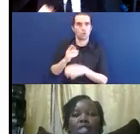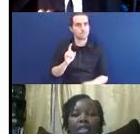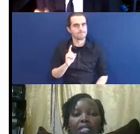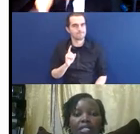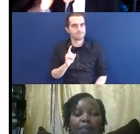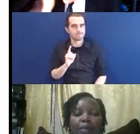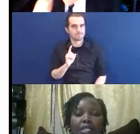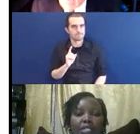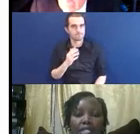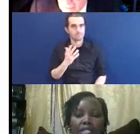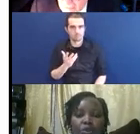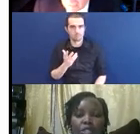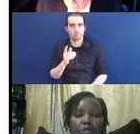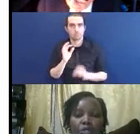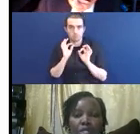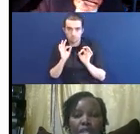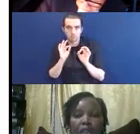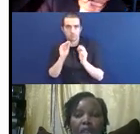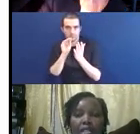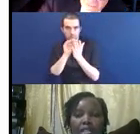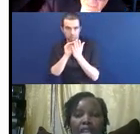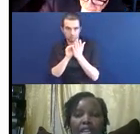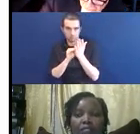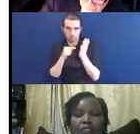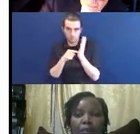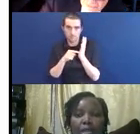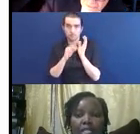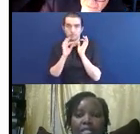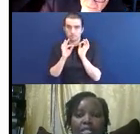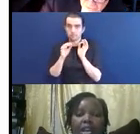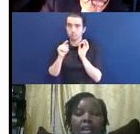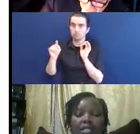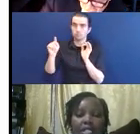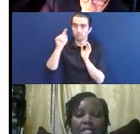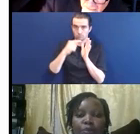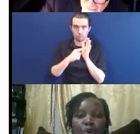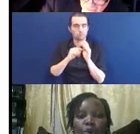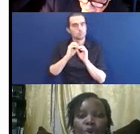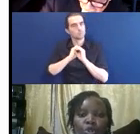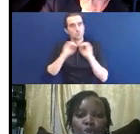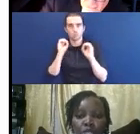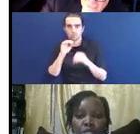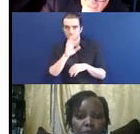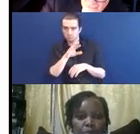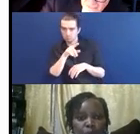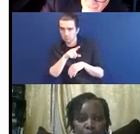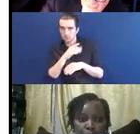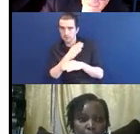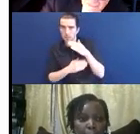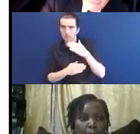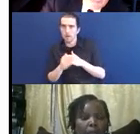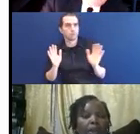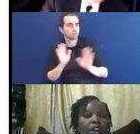not ask disability-related questions and that they are in formats that are accessible to disabled